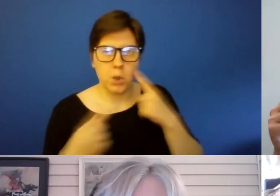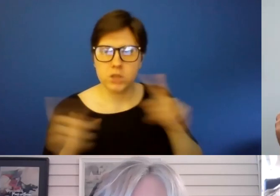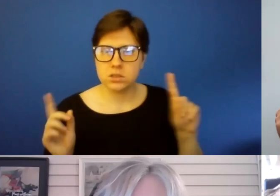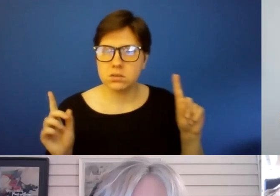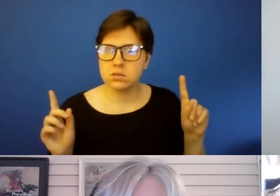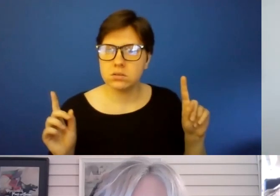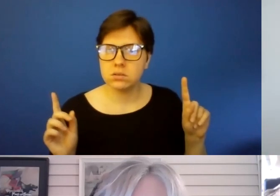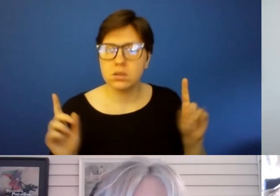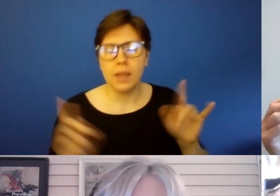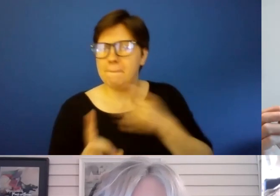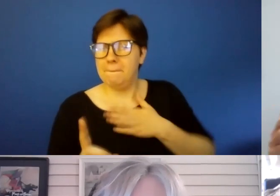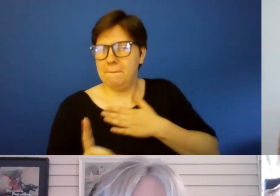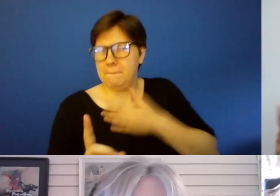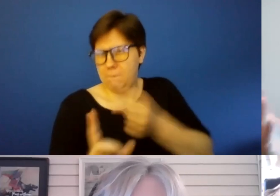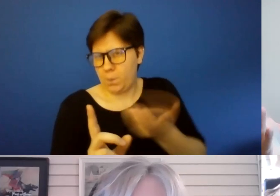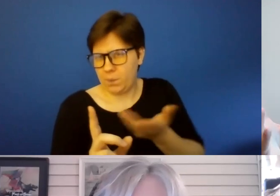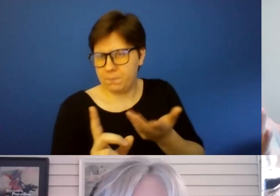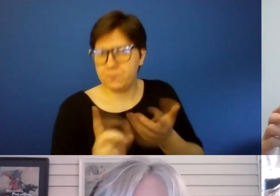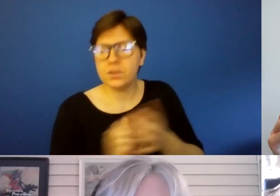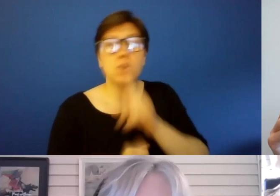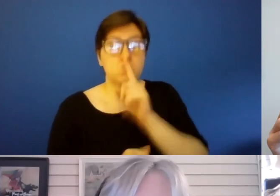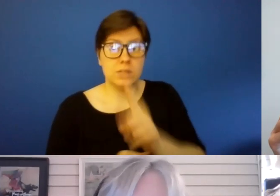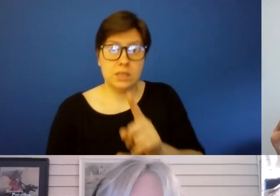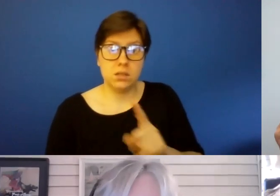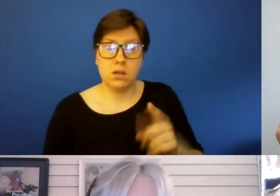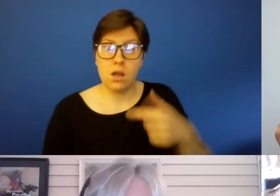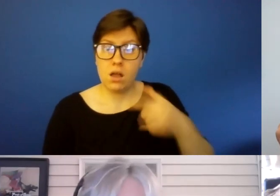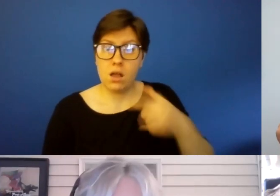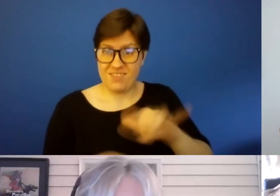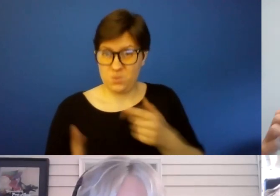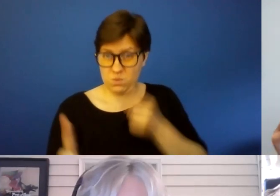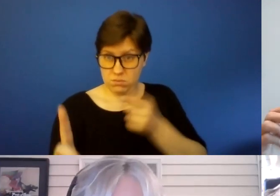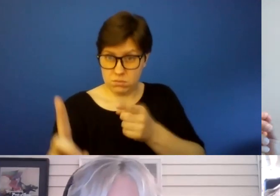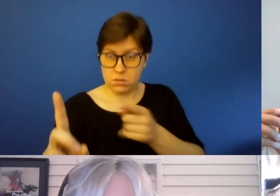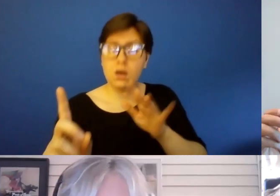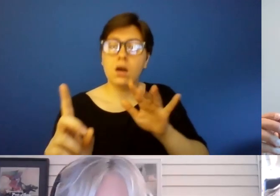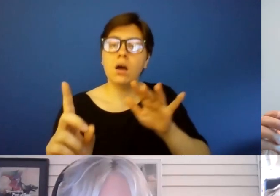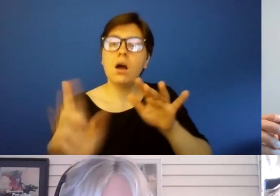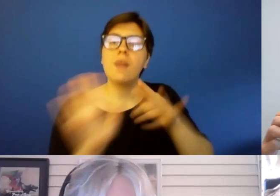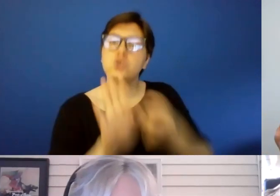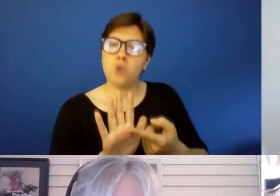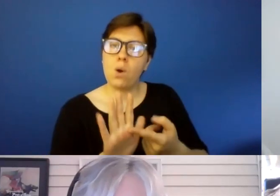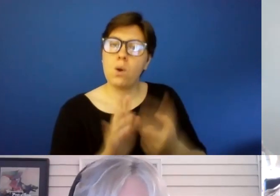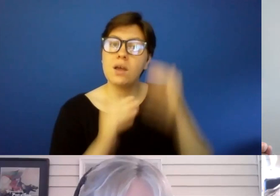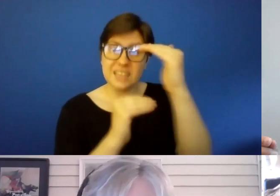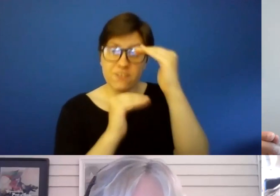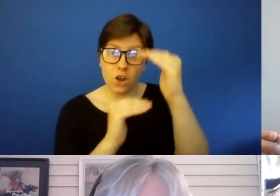the point I want to make. In fact, this is where we're going. They show that the safeguards